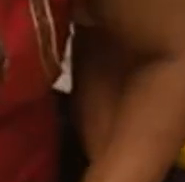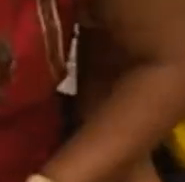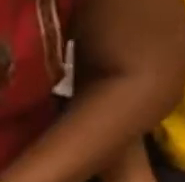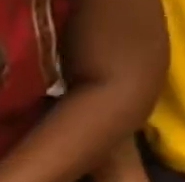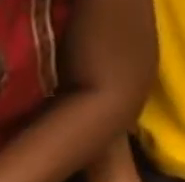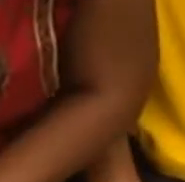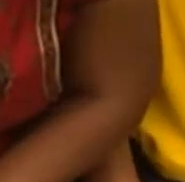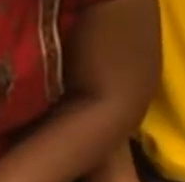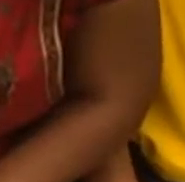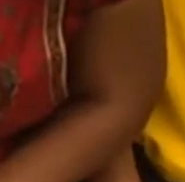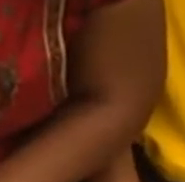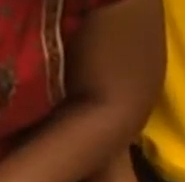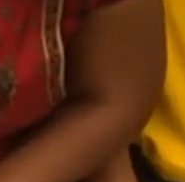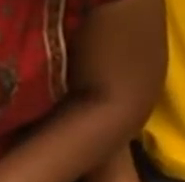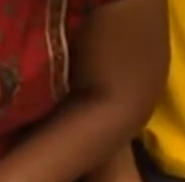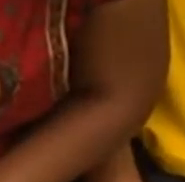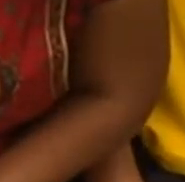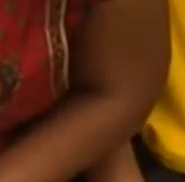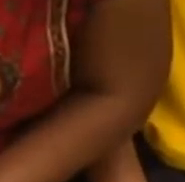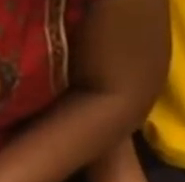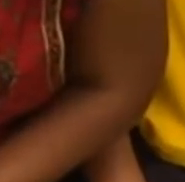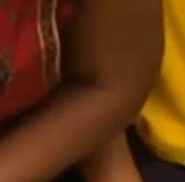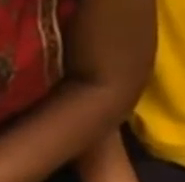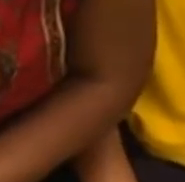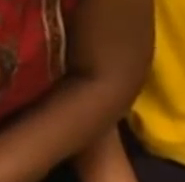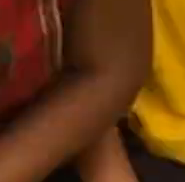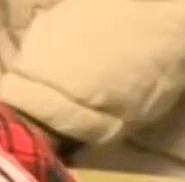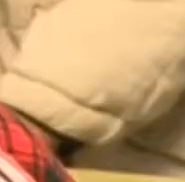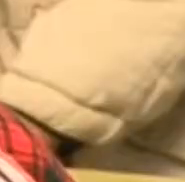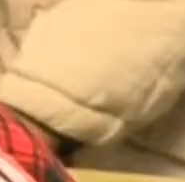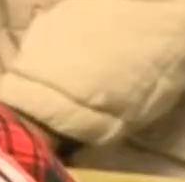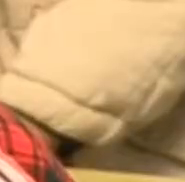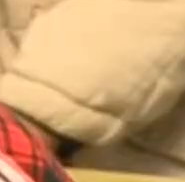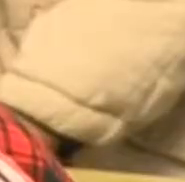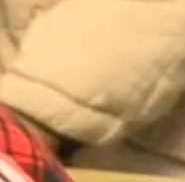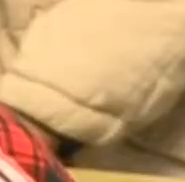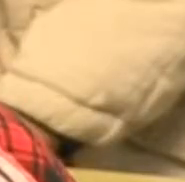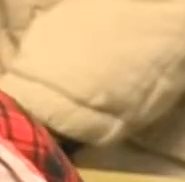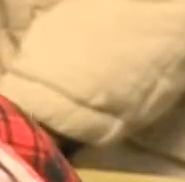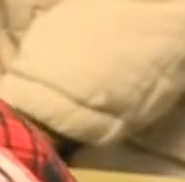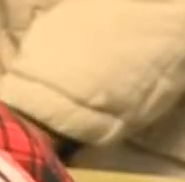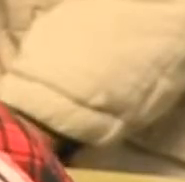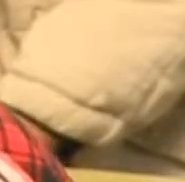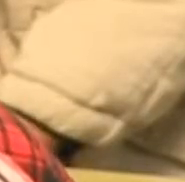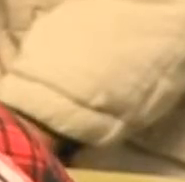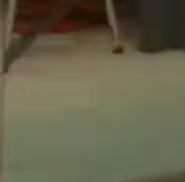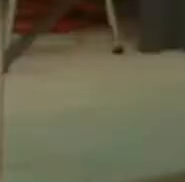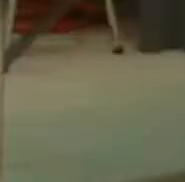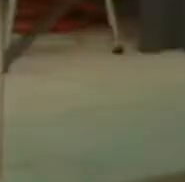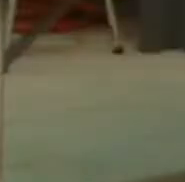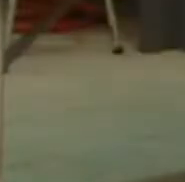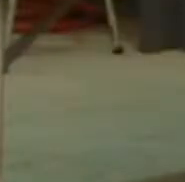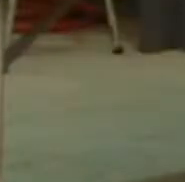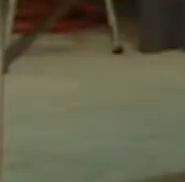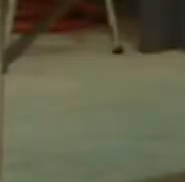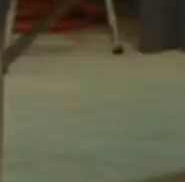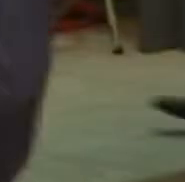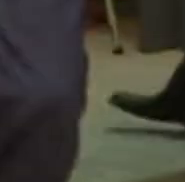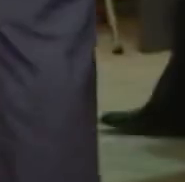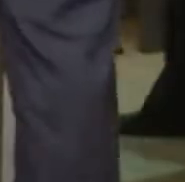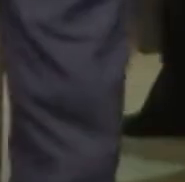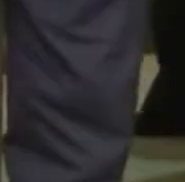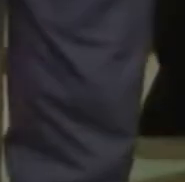the pieces that I can create. And then I did it. And